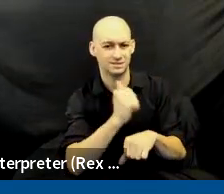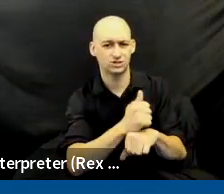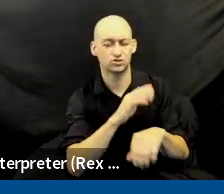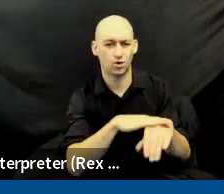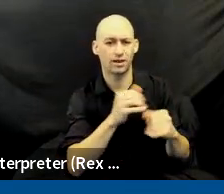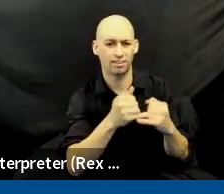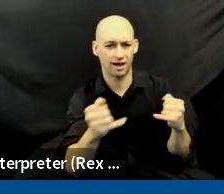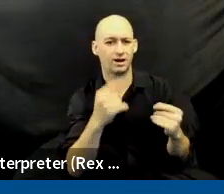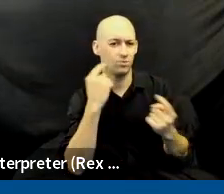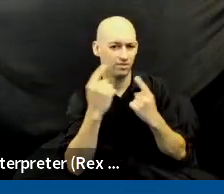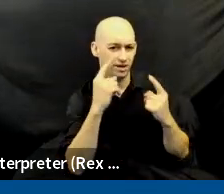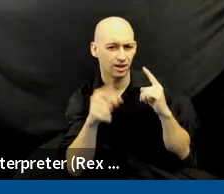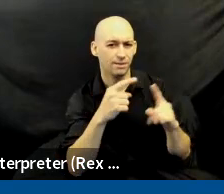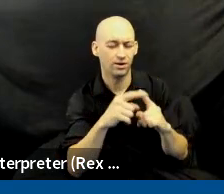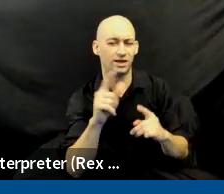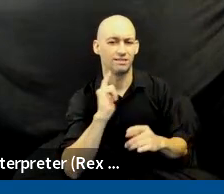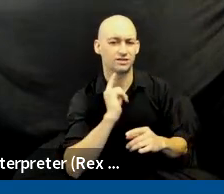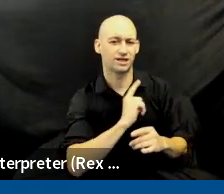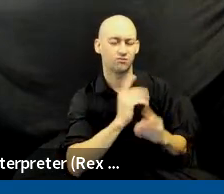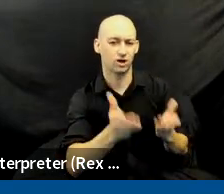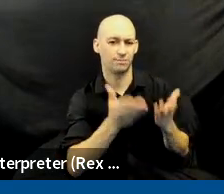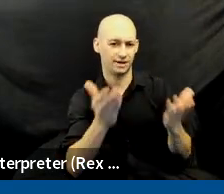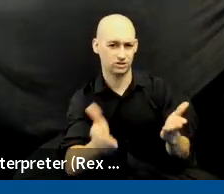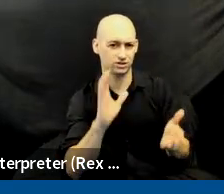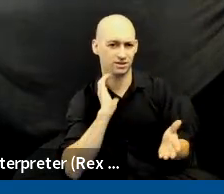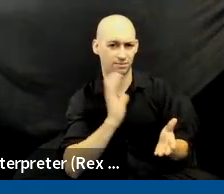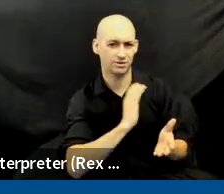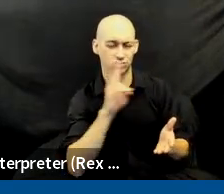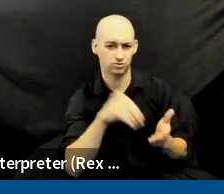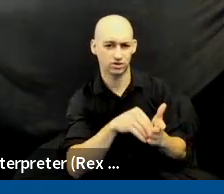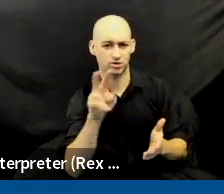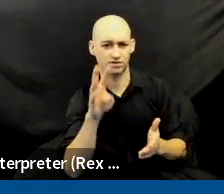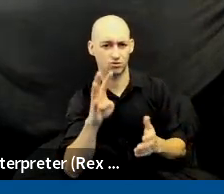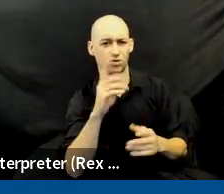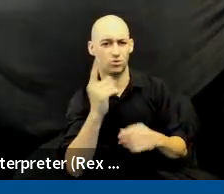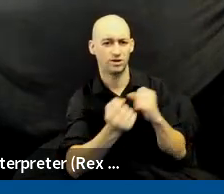will be considered for a legislative recommendation in the Commission's 2024 annual report.